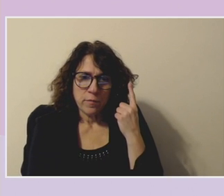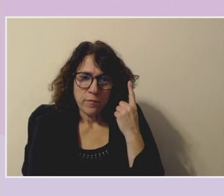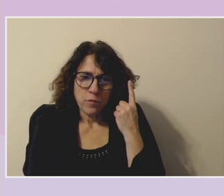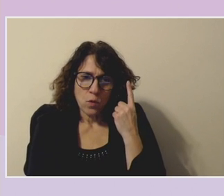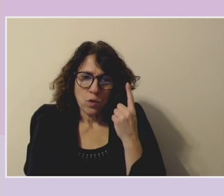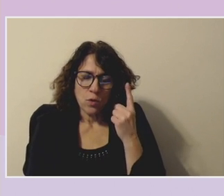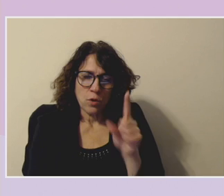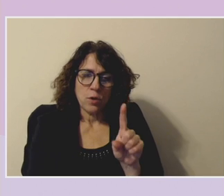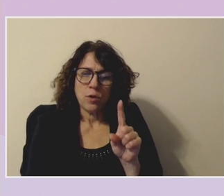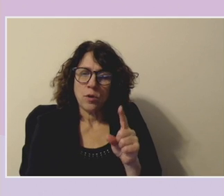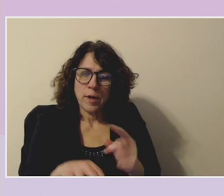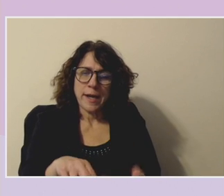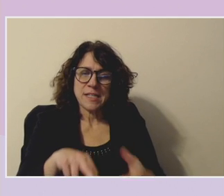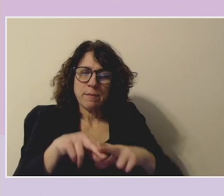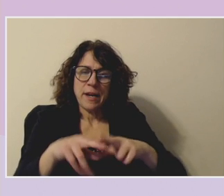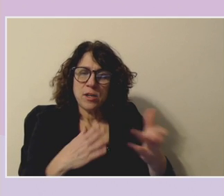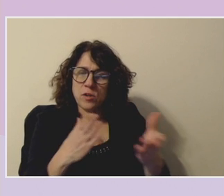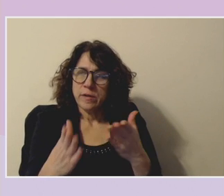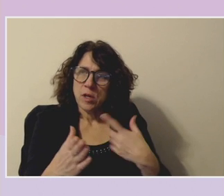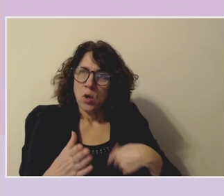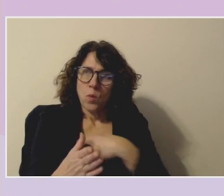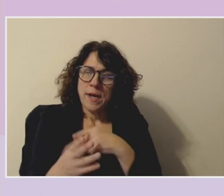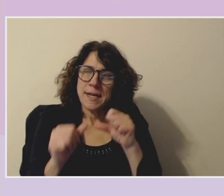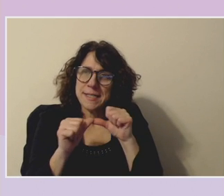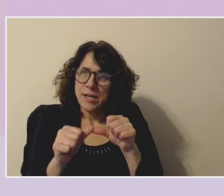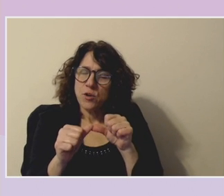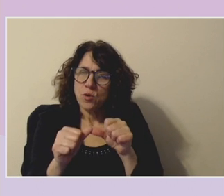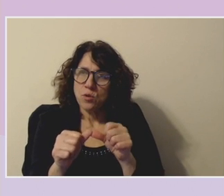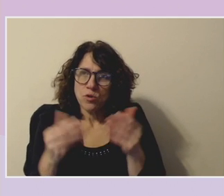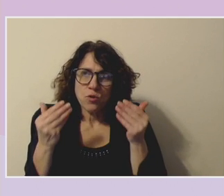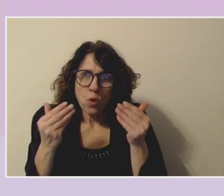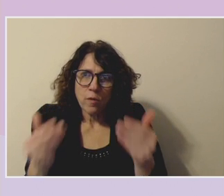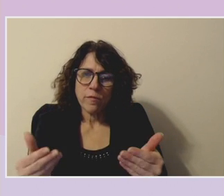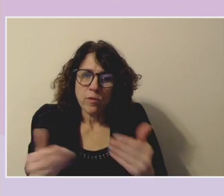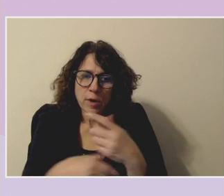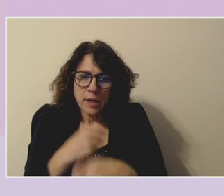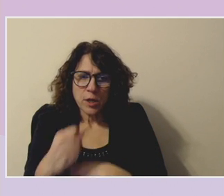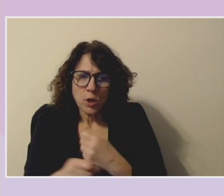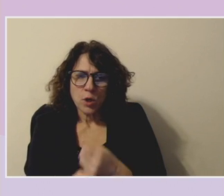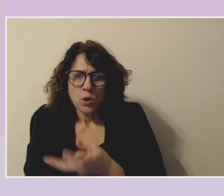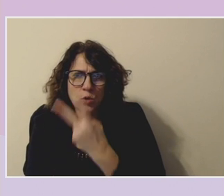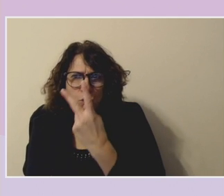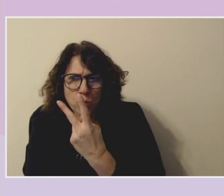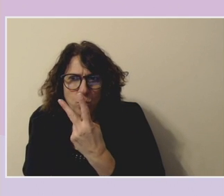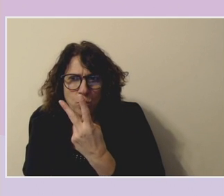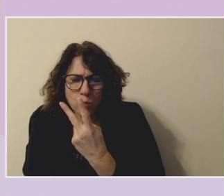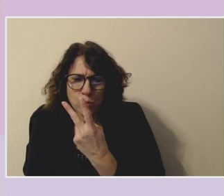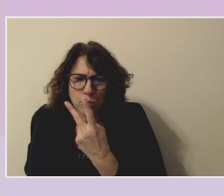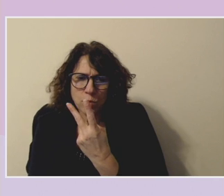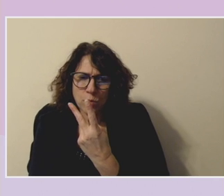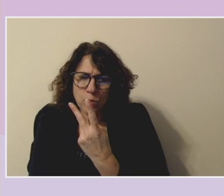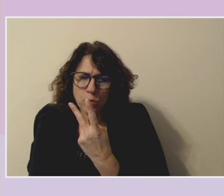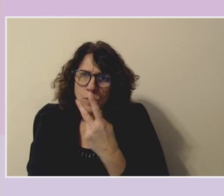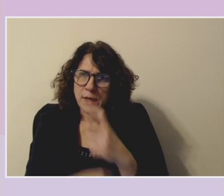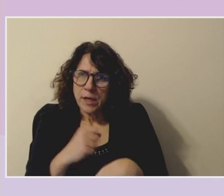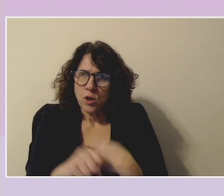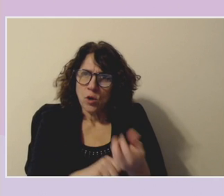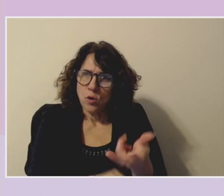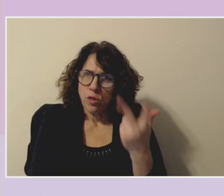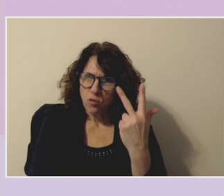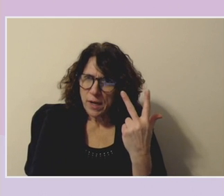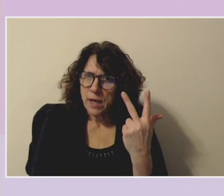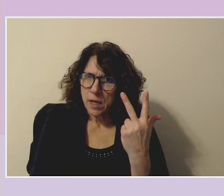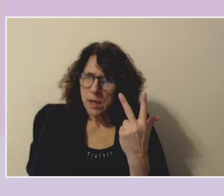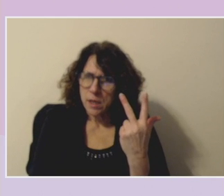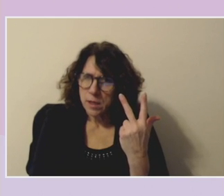And so I think as we continue to move forward into years two, we're in the middle of year two now and into year three, we will see